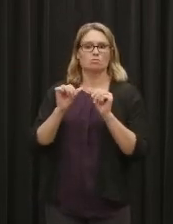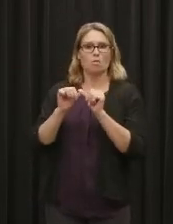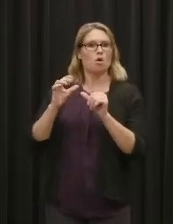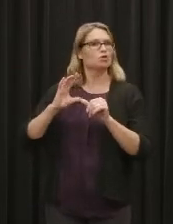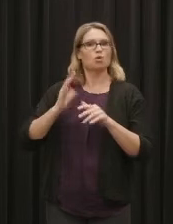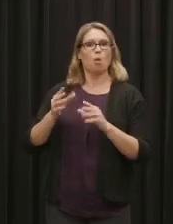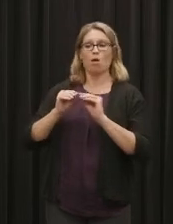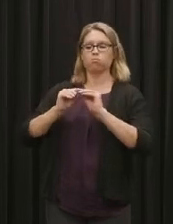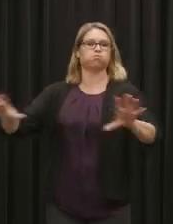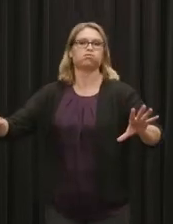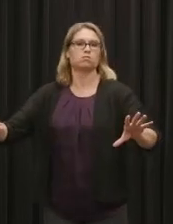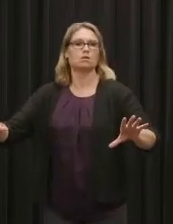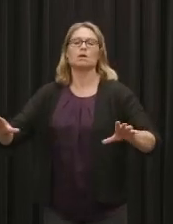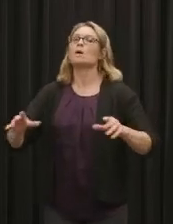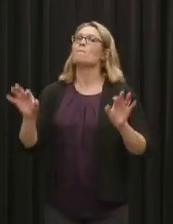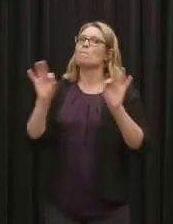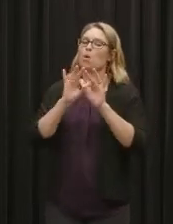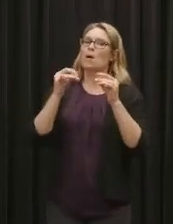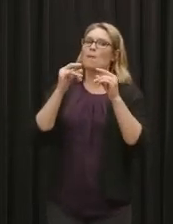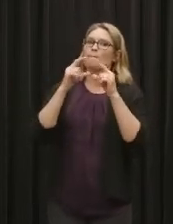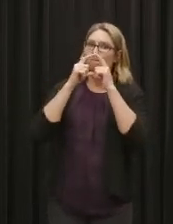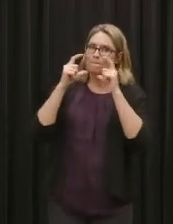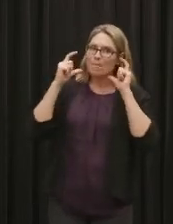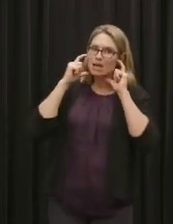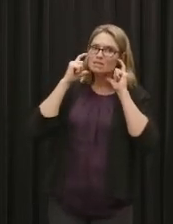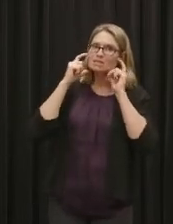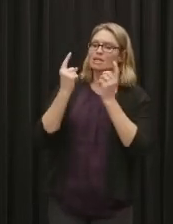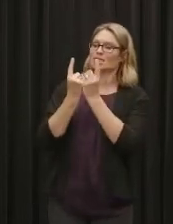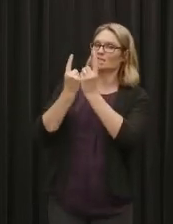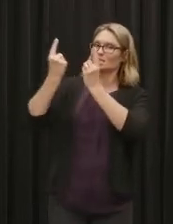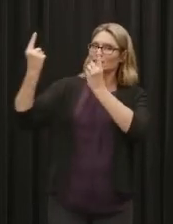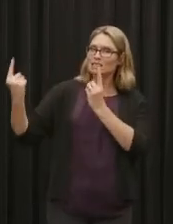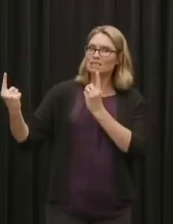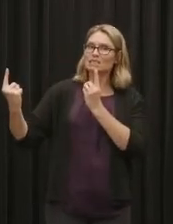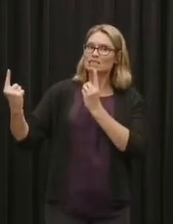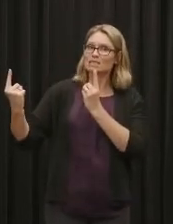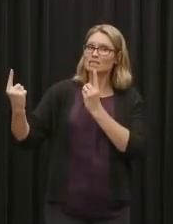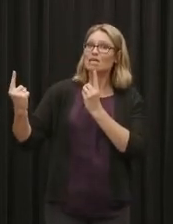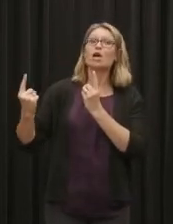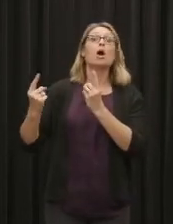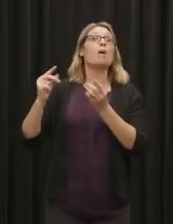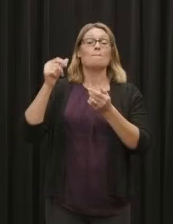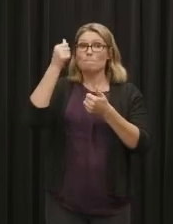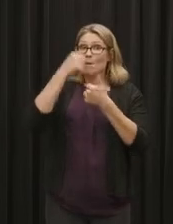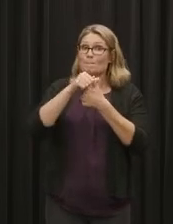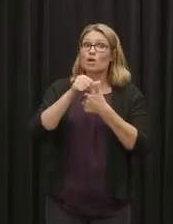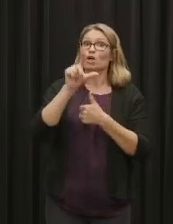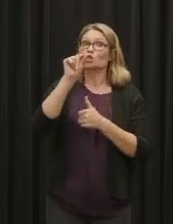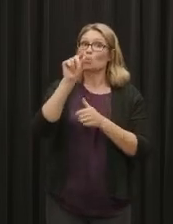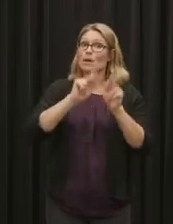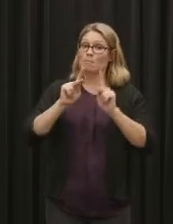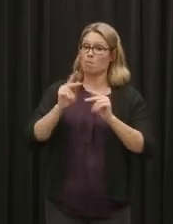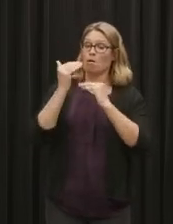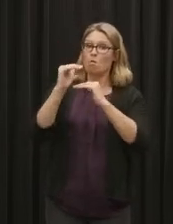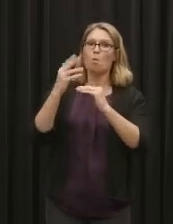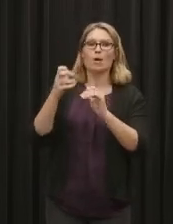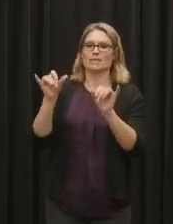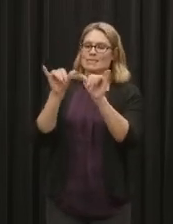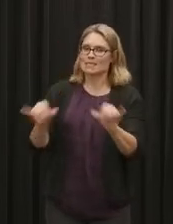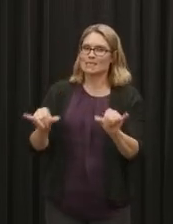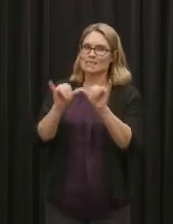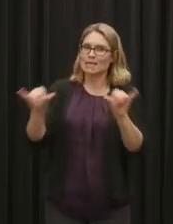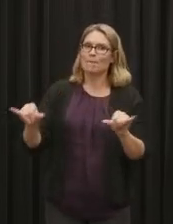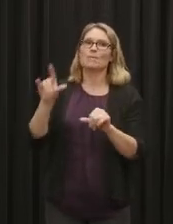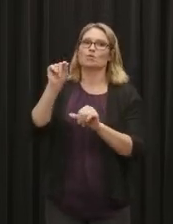prevent the spread of this disease, wearing a mask, maintaining physical distance, and keeping your close contacts to your steady 20. We have much